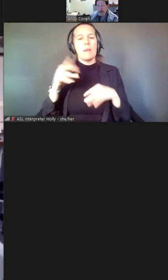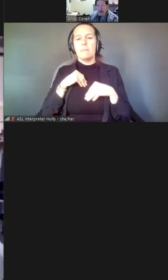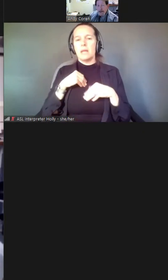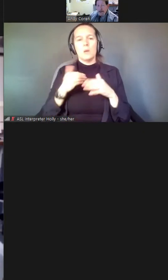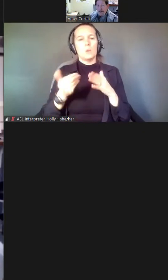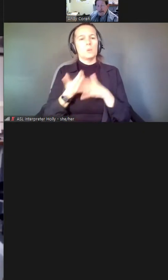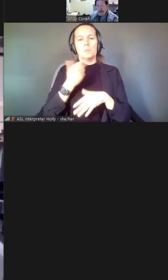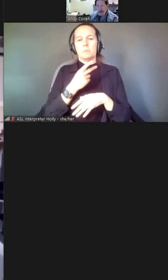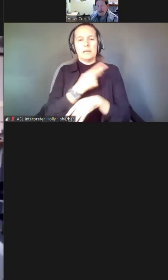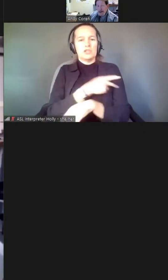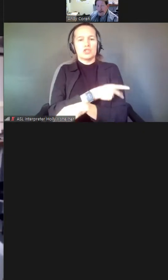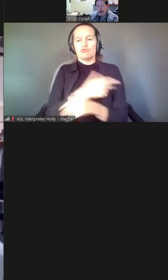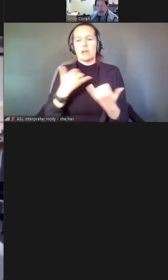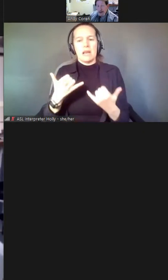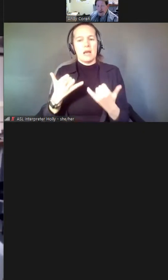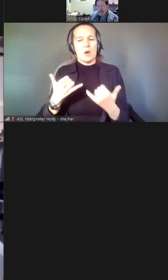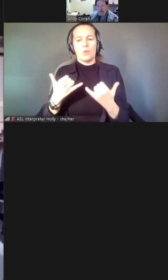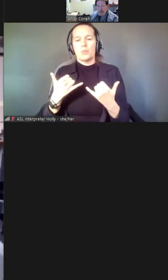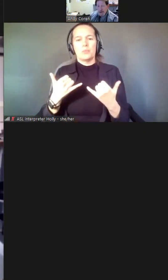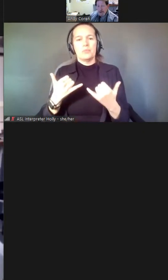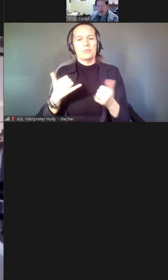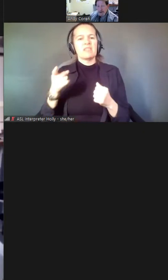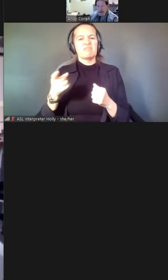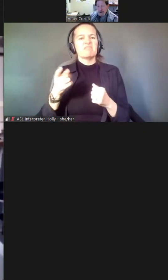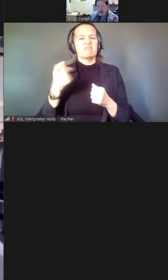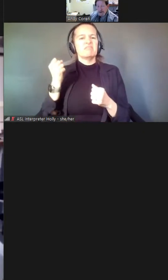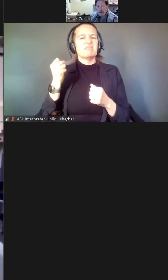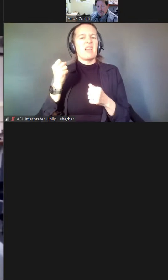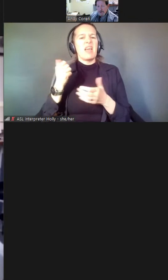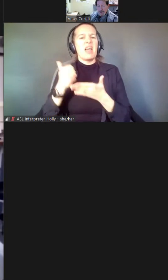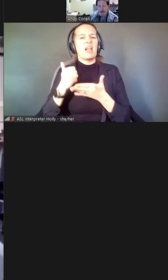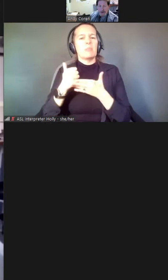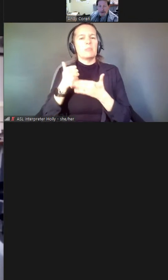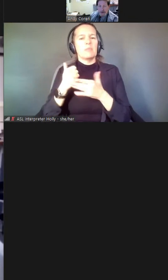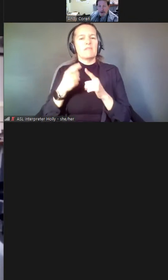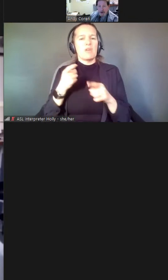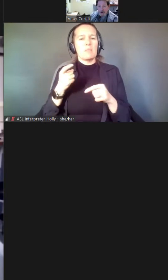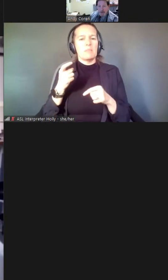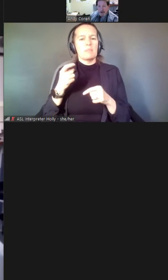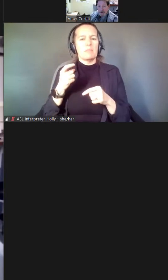it. They've gotten help from their